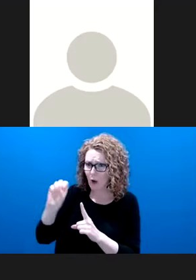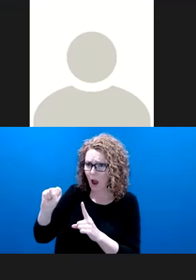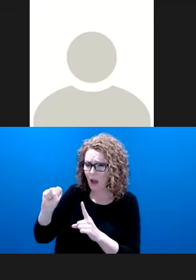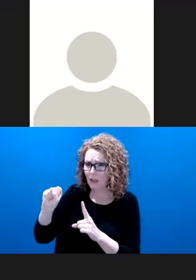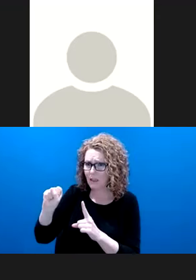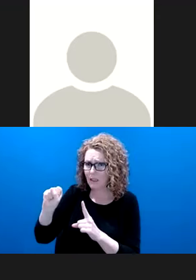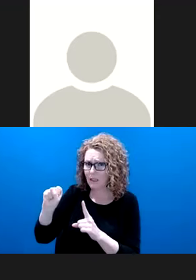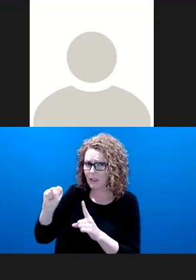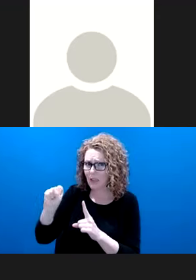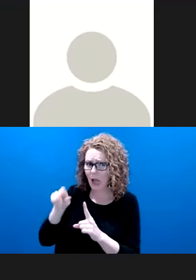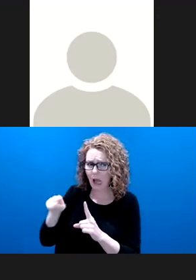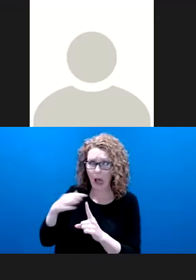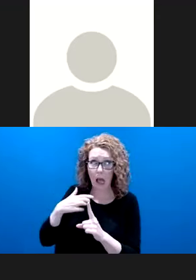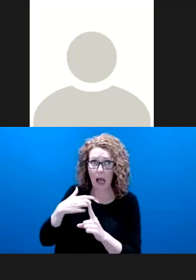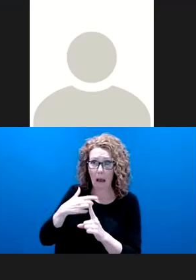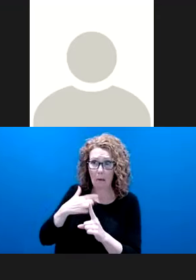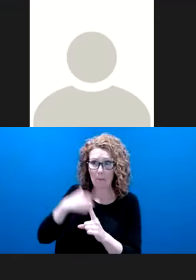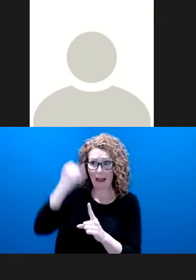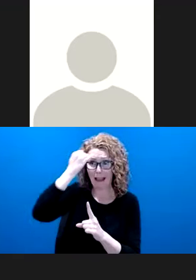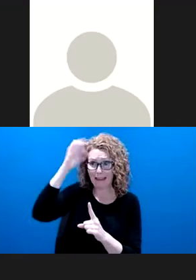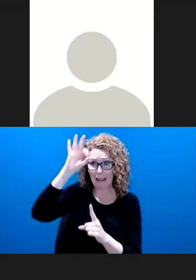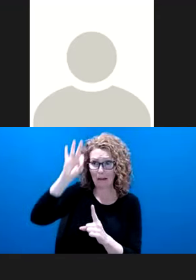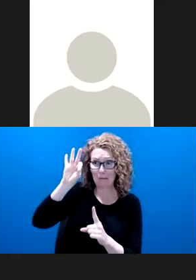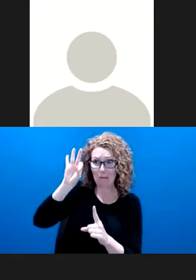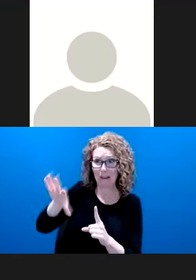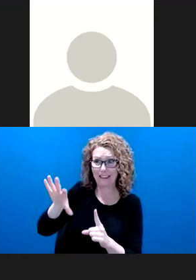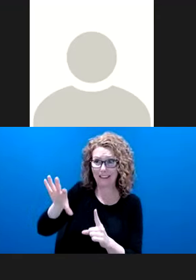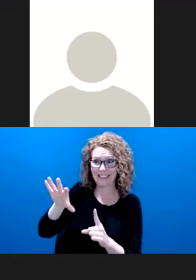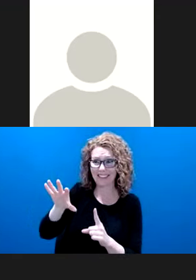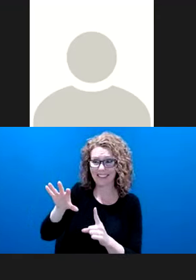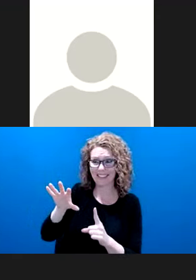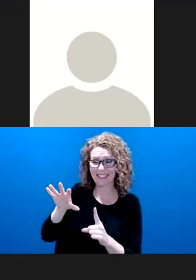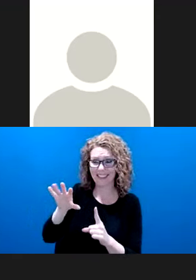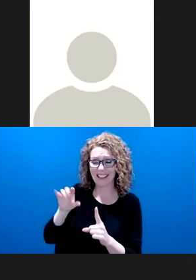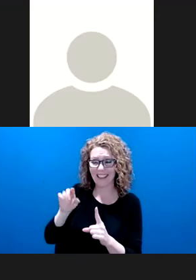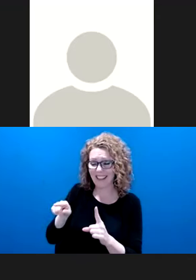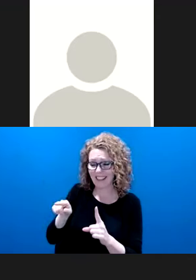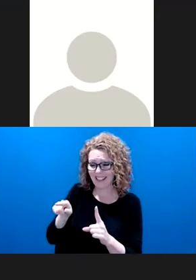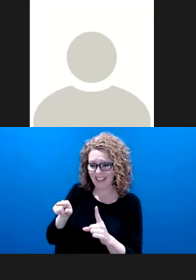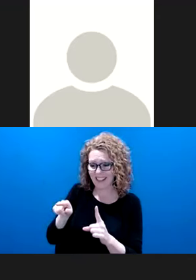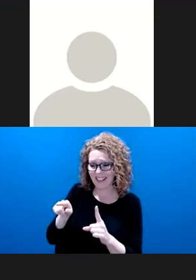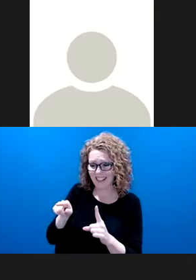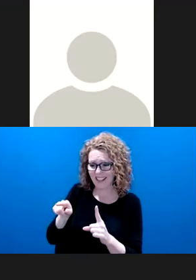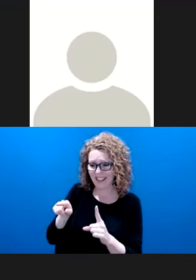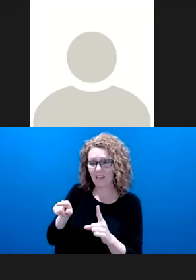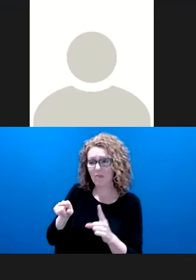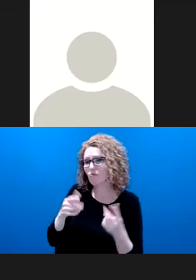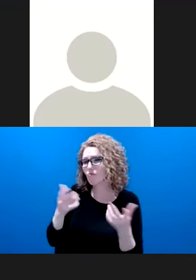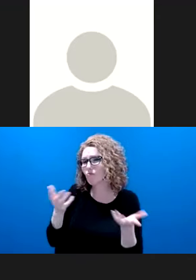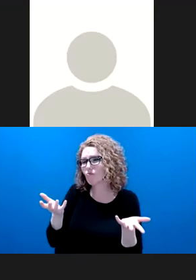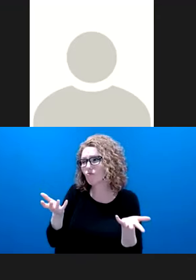wild in my thoughts and just putting an idea out there for you. But what